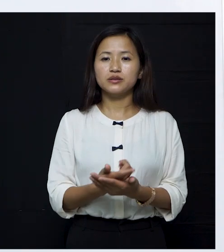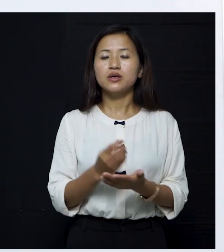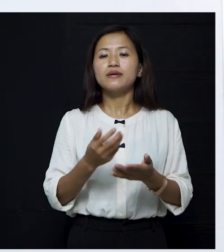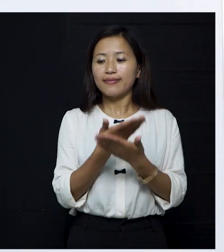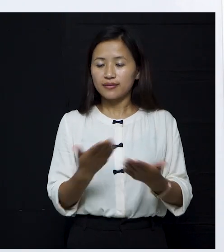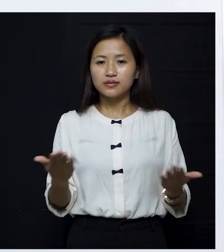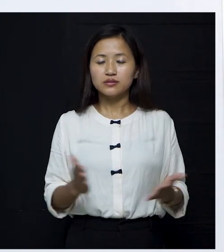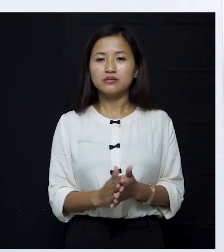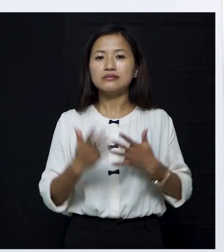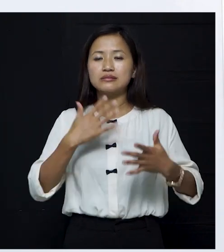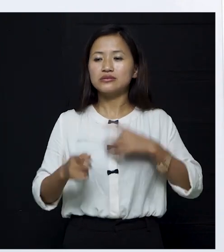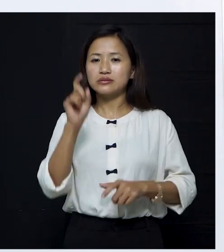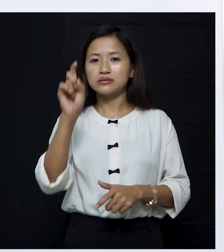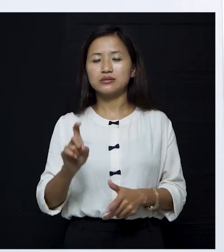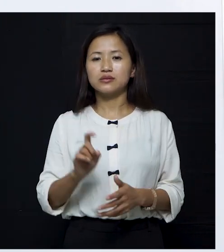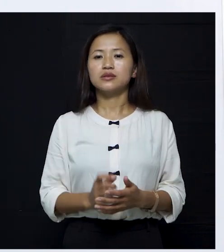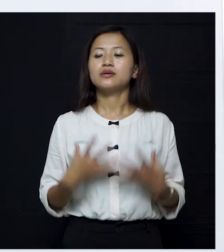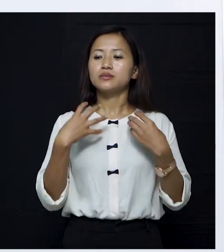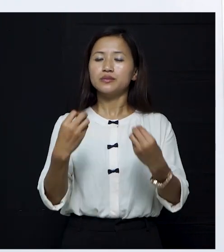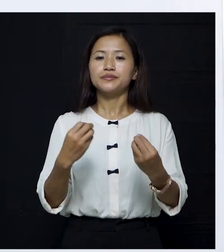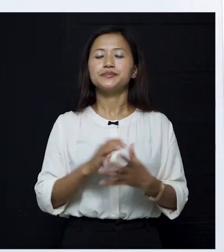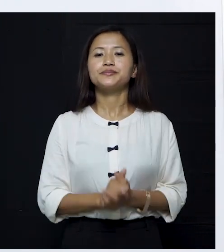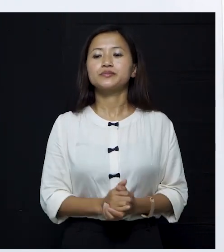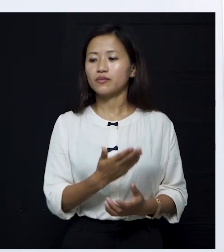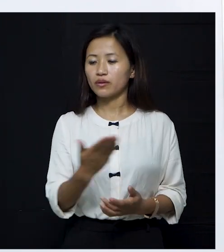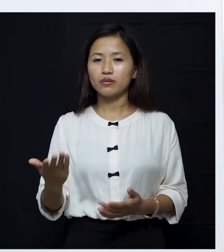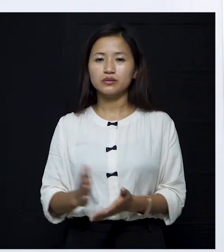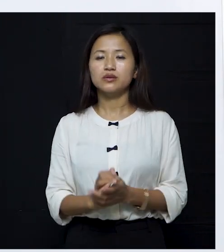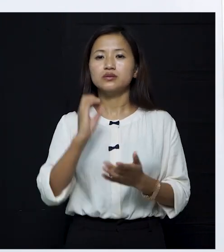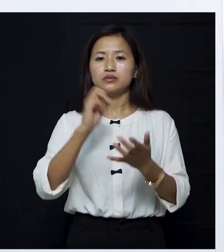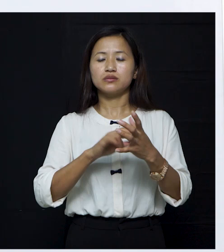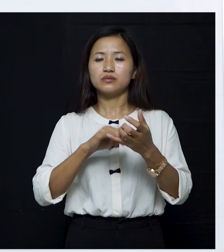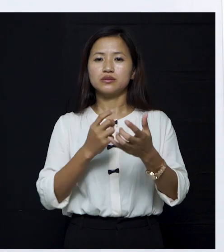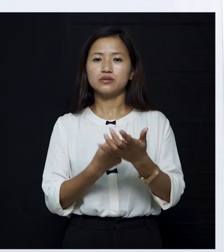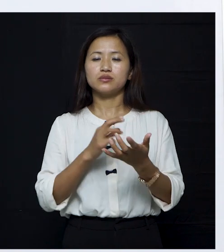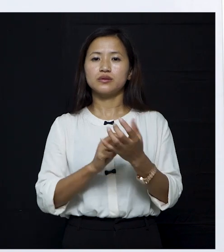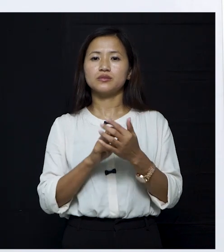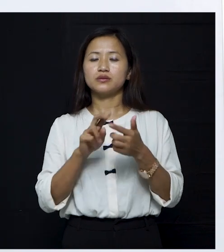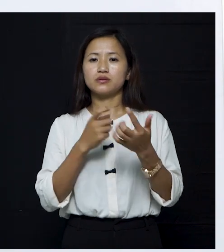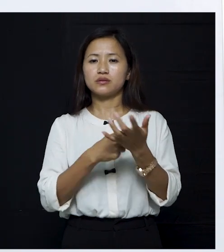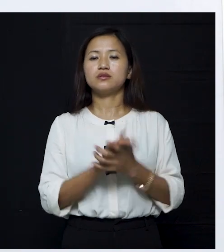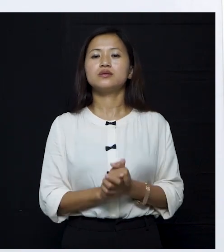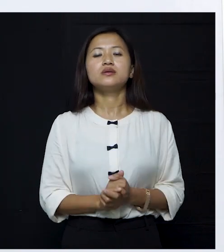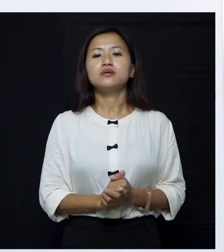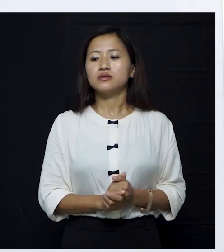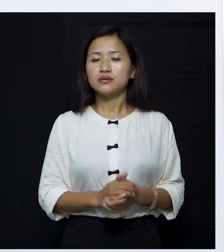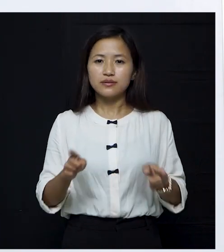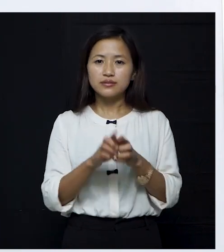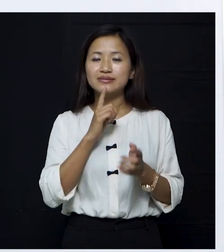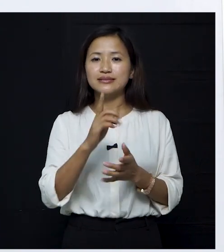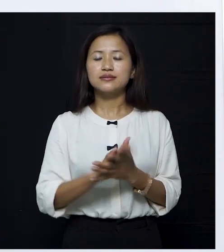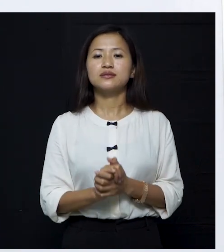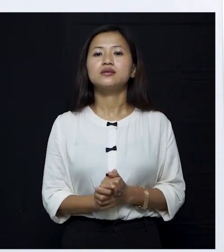to satisfy their needs and their wants. So those are called as consumer, okay? Now, as I've said,